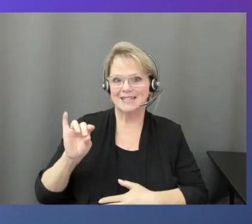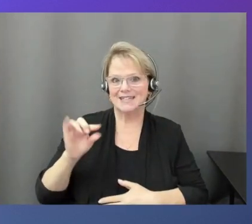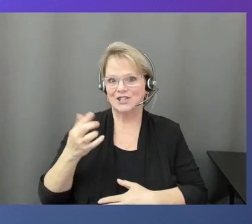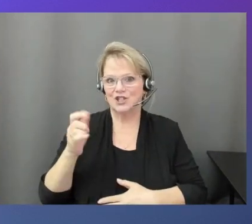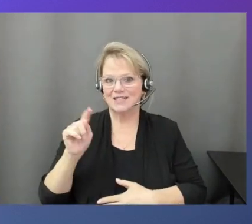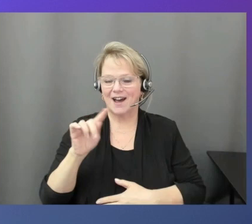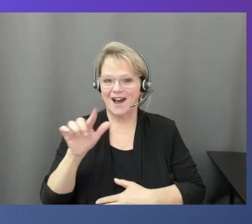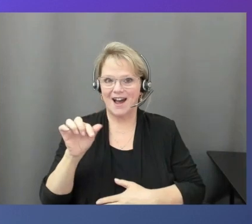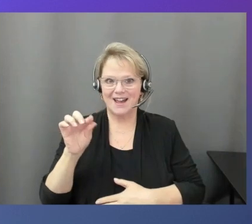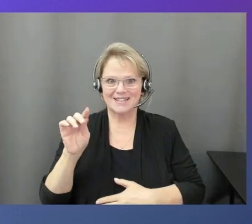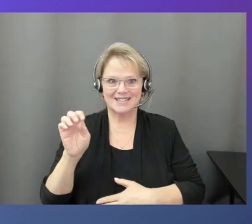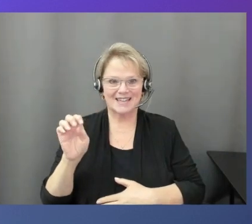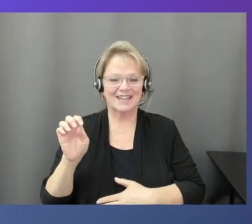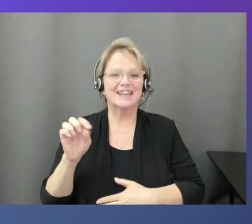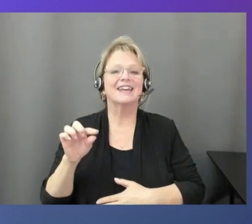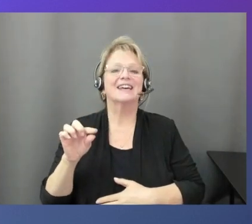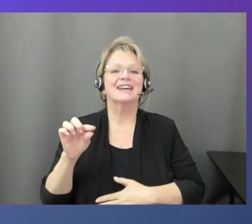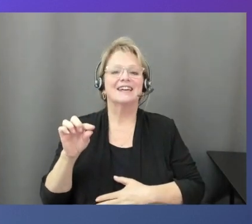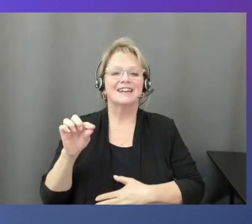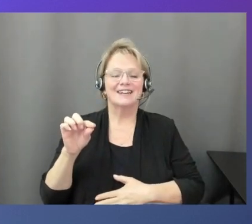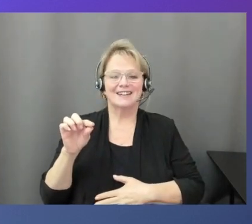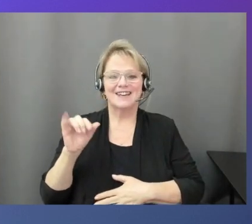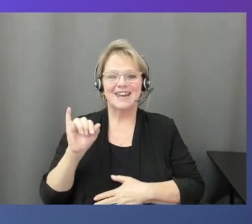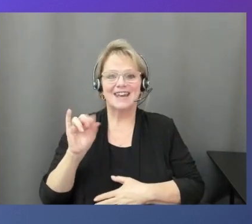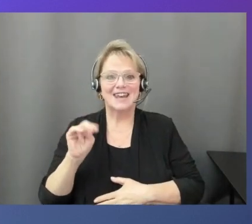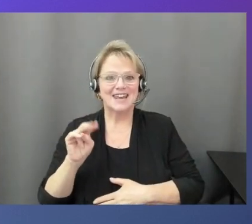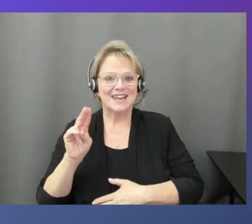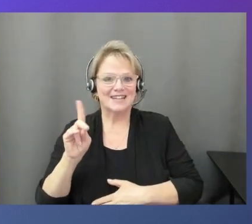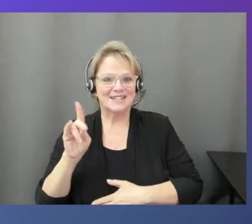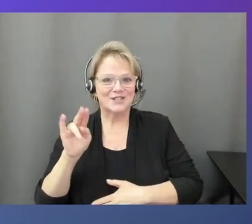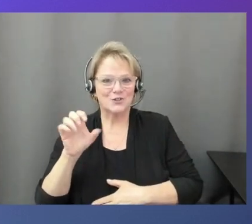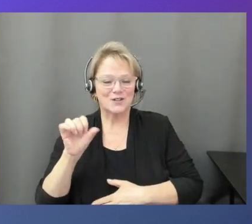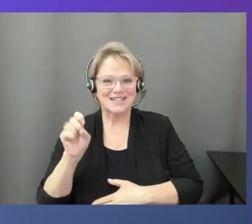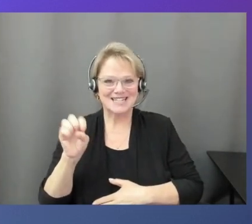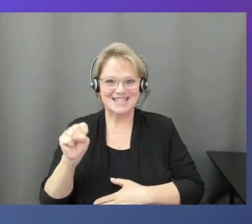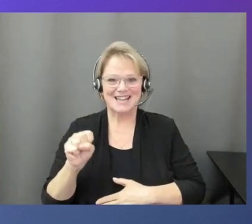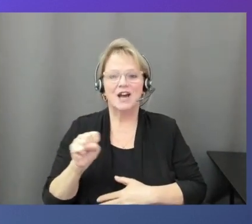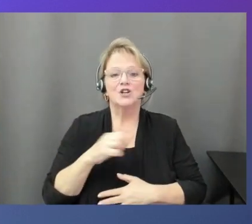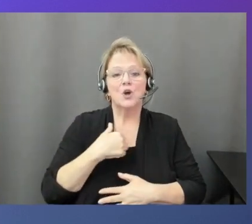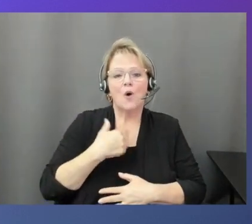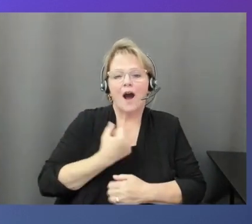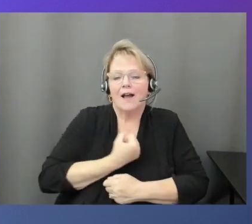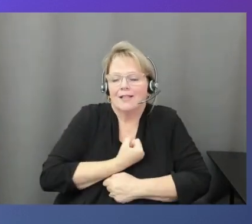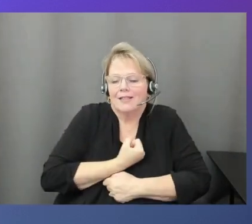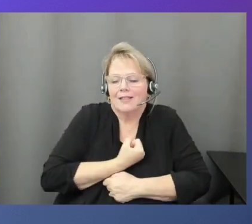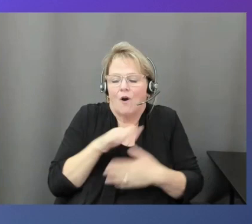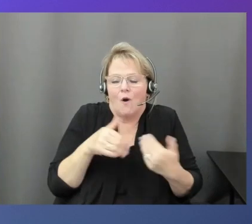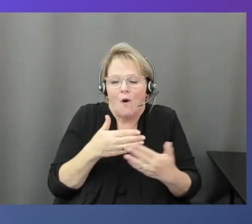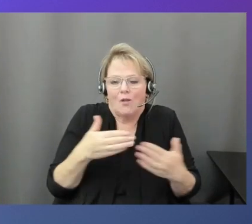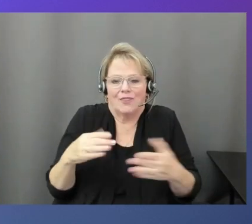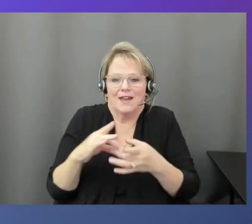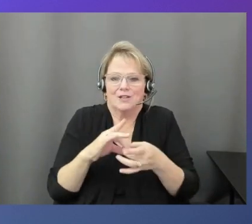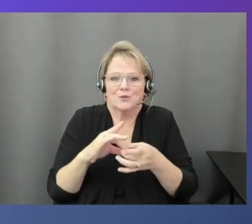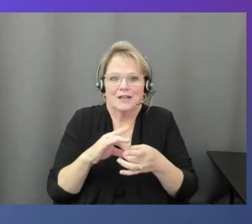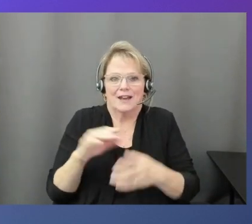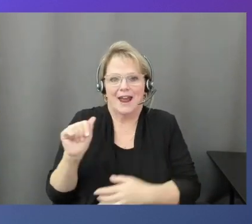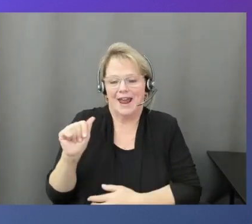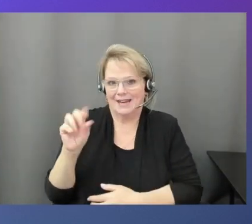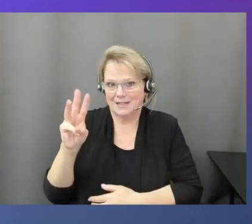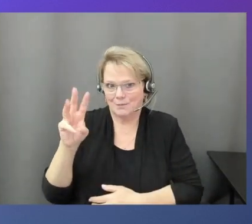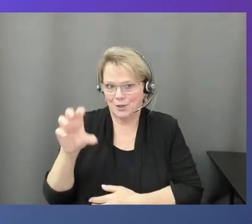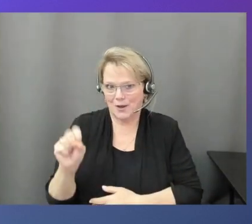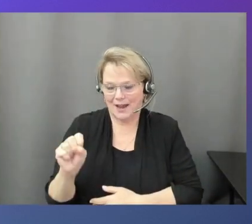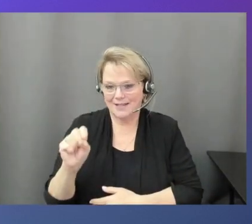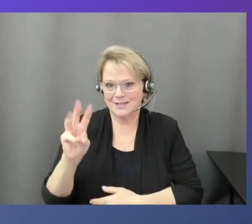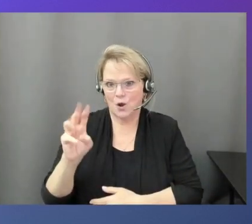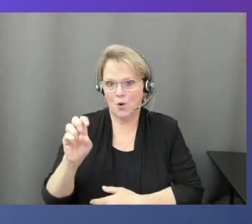a natural interest and affinity to all things AWS wavelength. It truly is the perfect convergence of network and